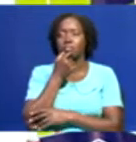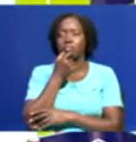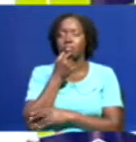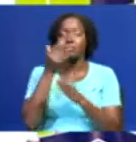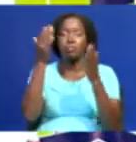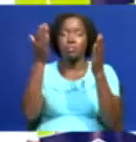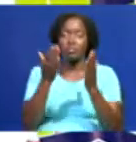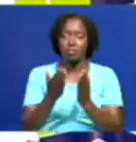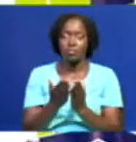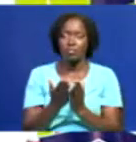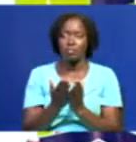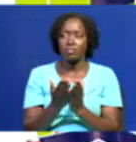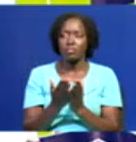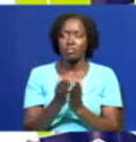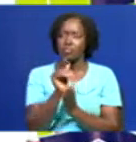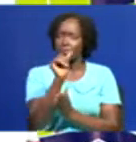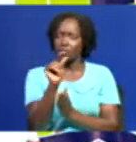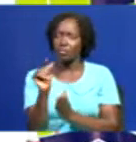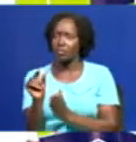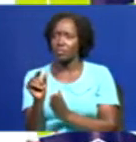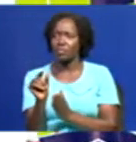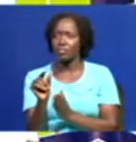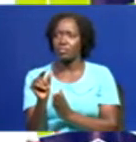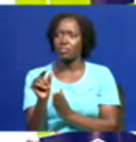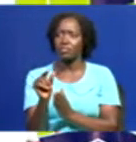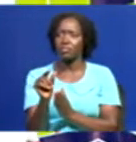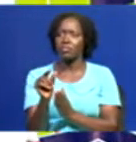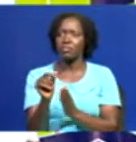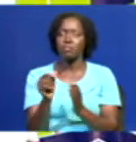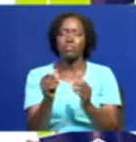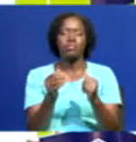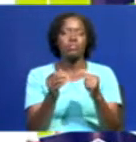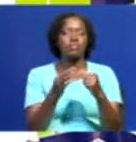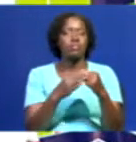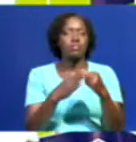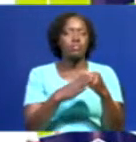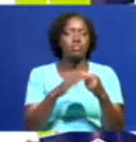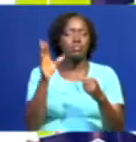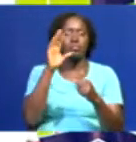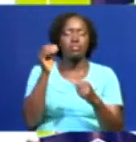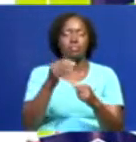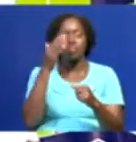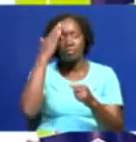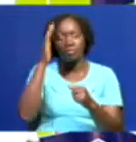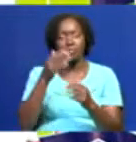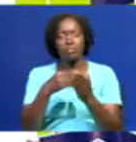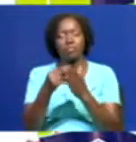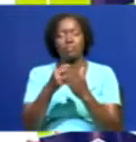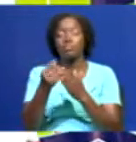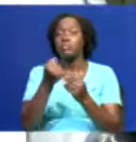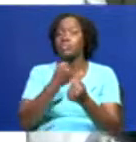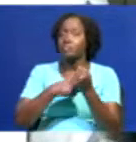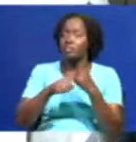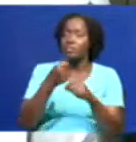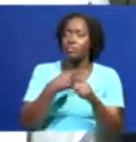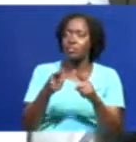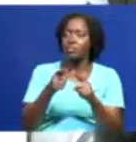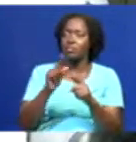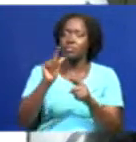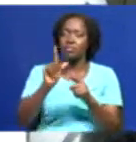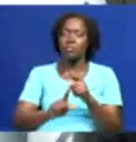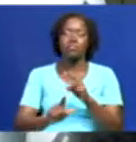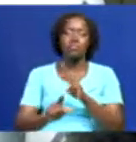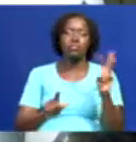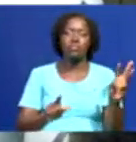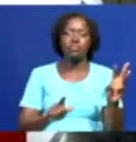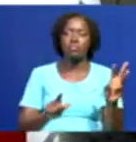Rift Valley, each region recorded 89% awareness of the Finance Act, but the least was